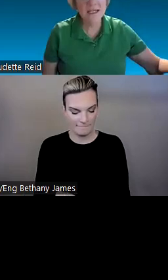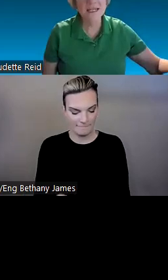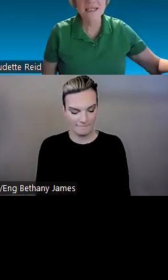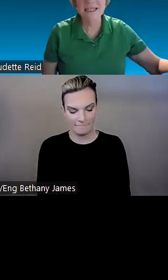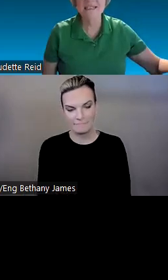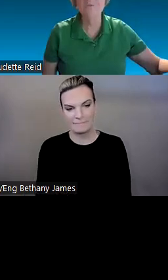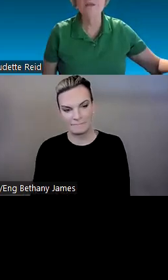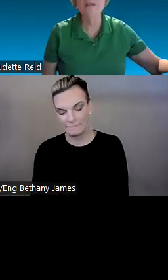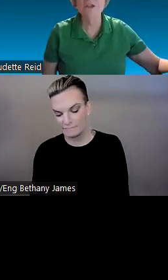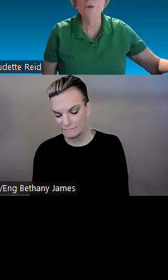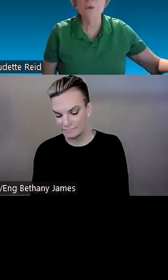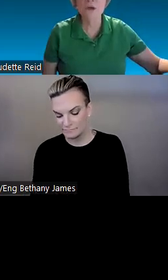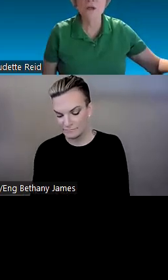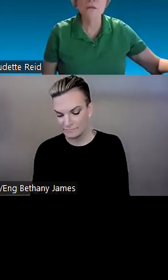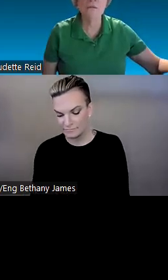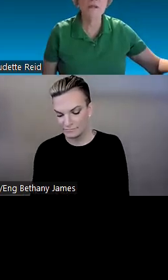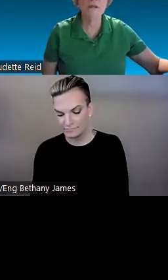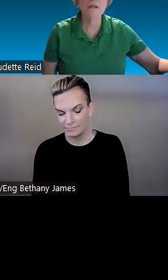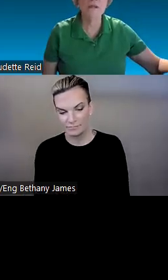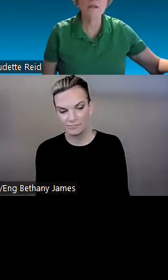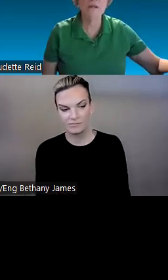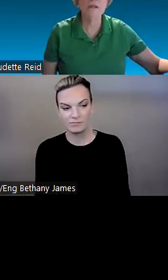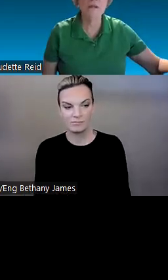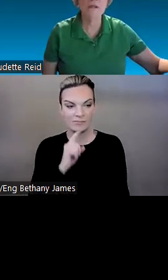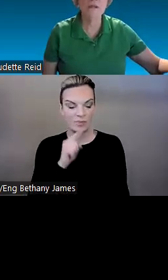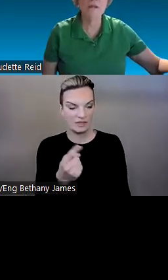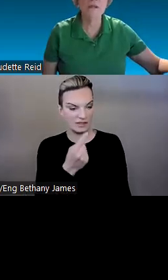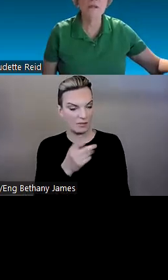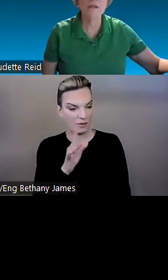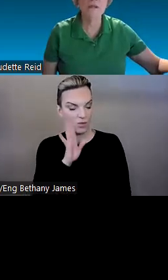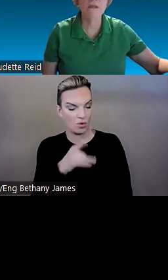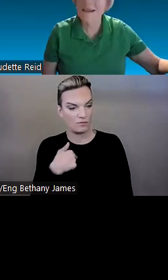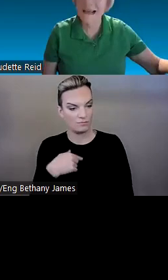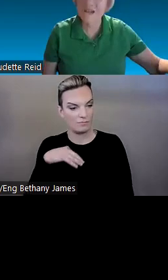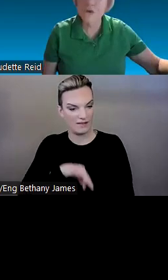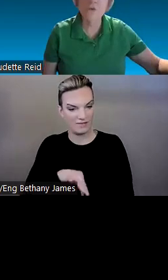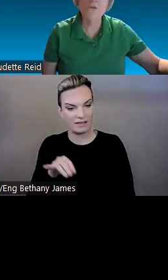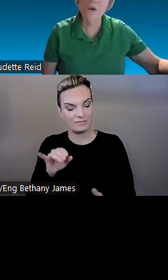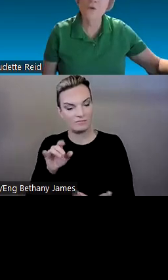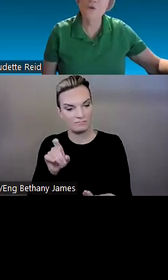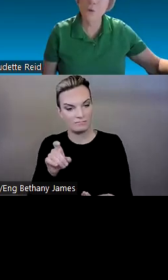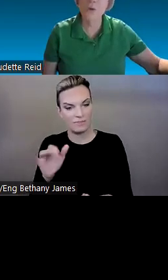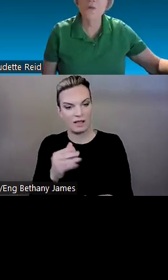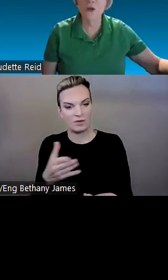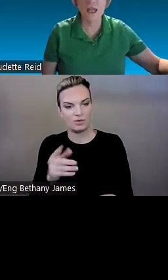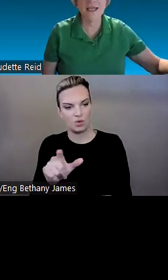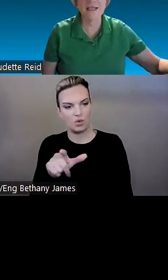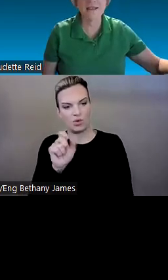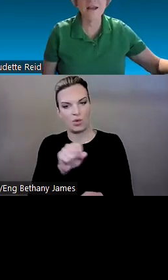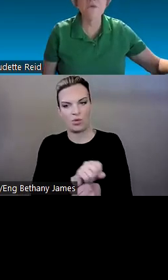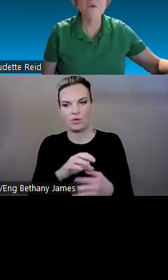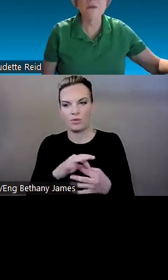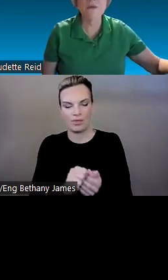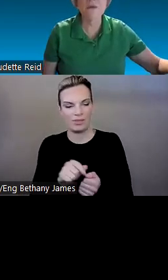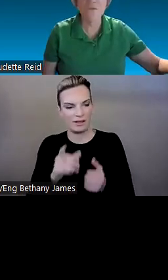want to see, is this something that you would benefit from, as well as a tool for you to work with your clients?